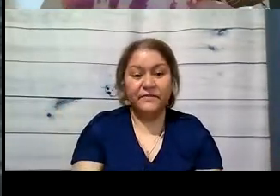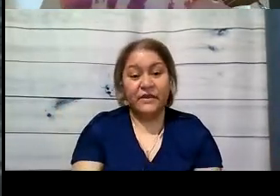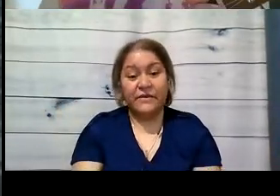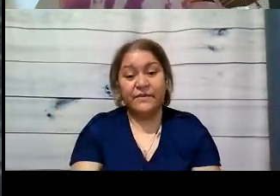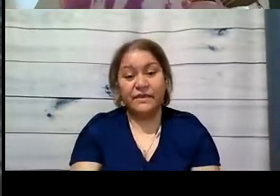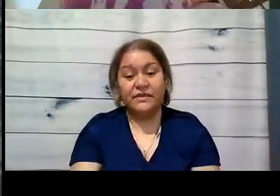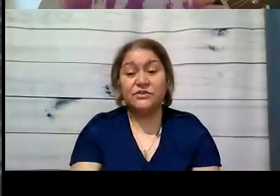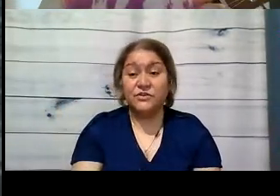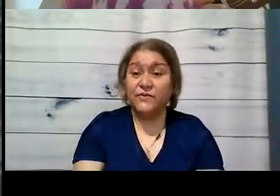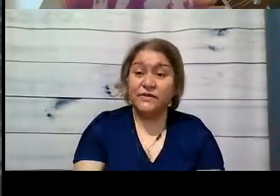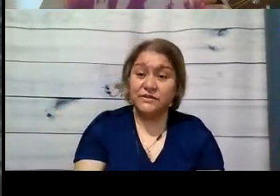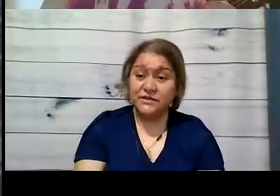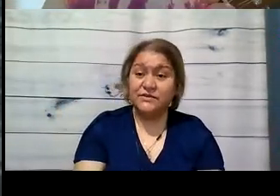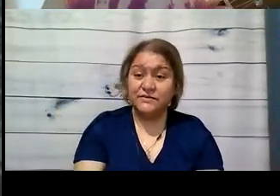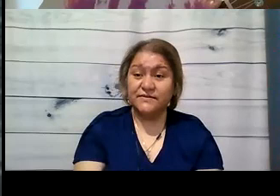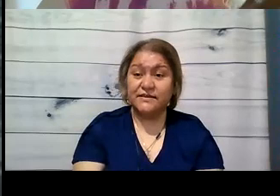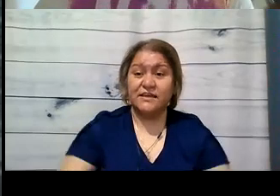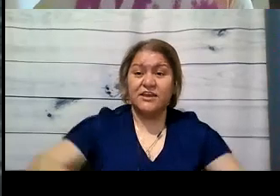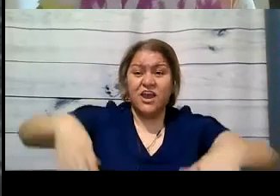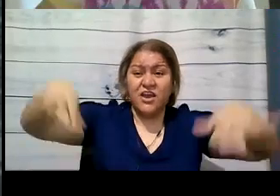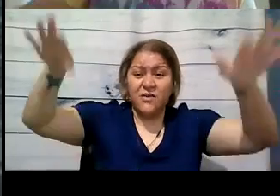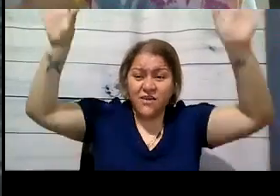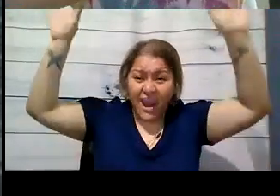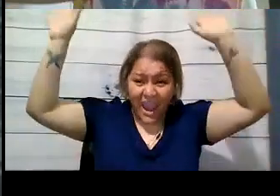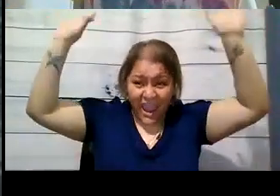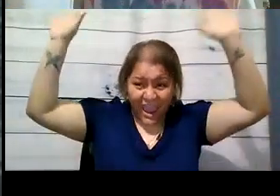If you're happy and you know it, shout hooray,